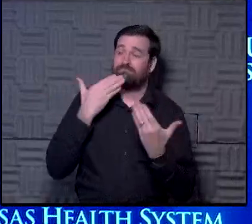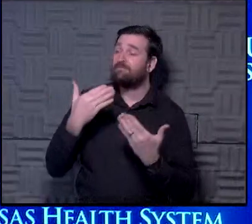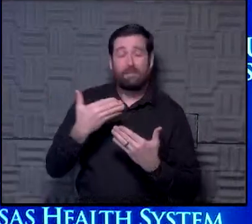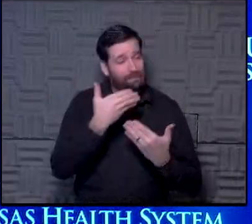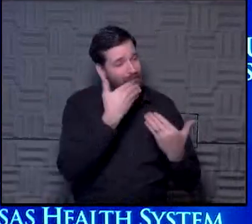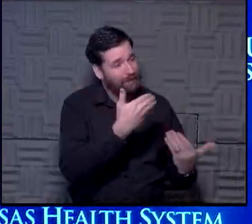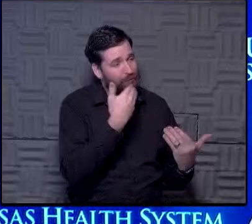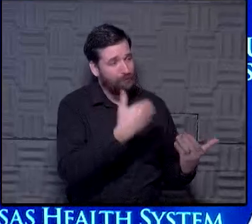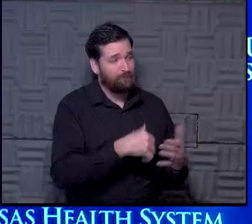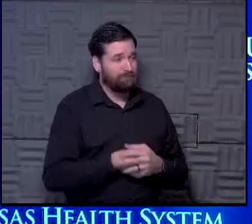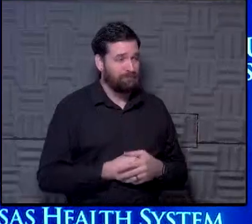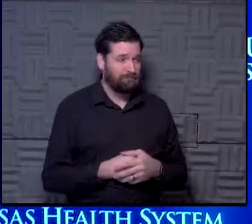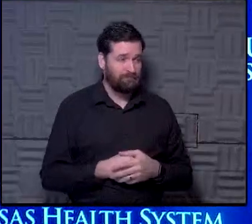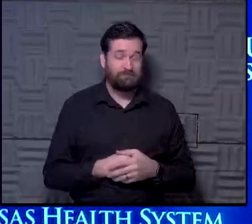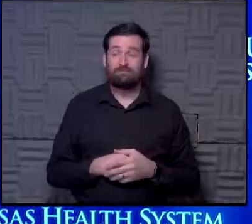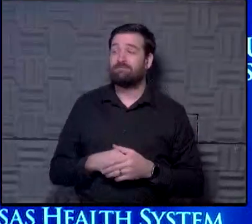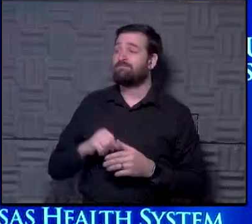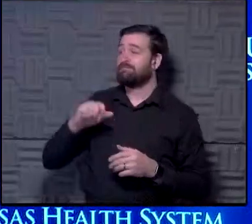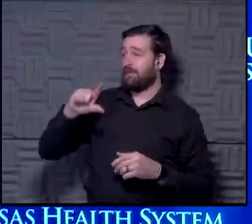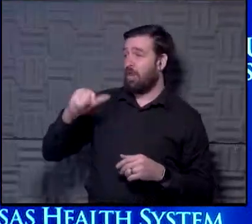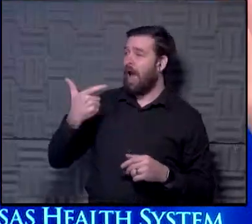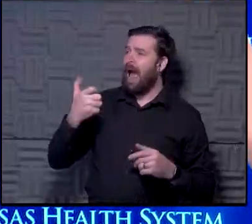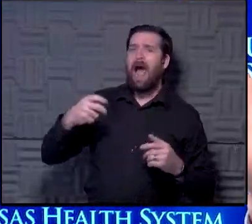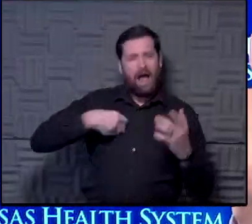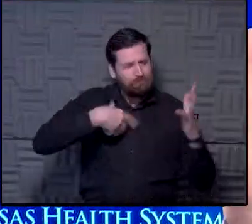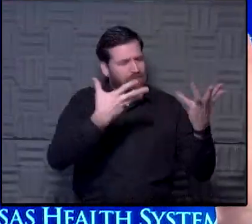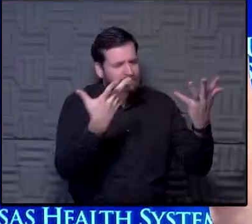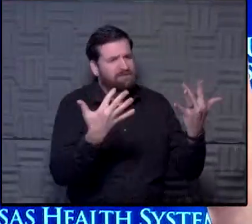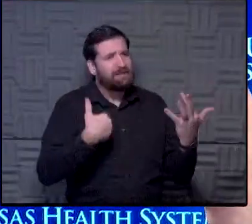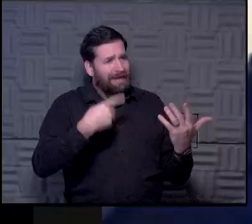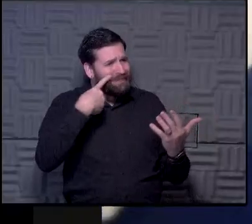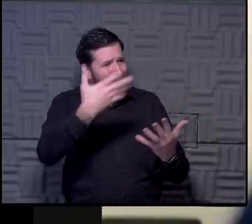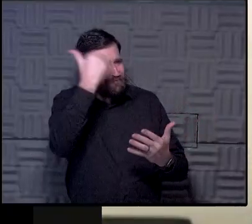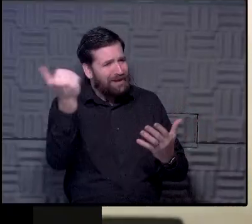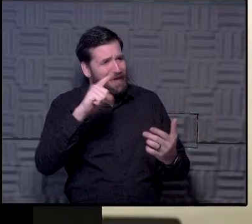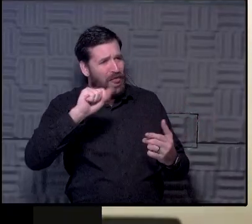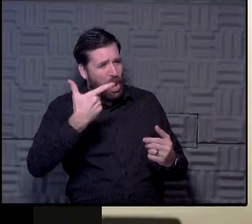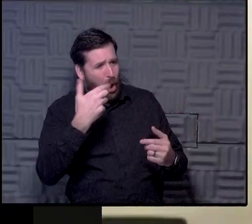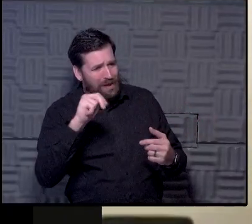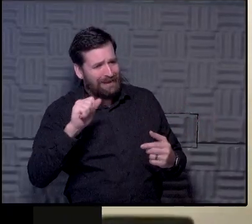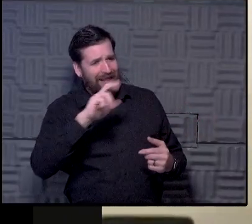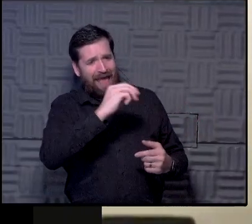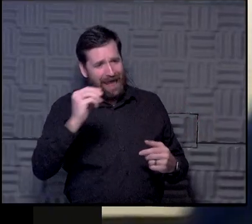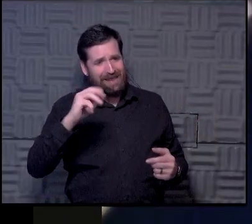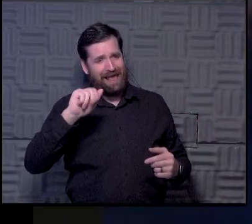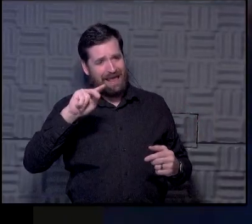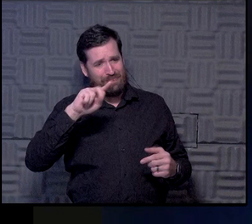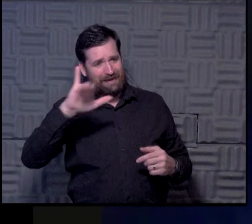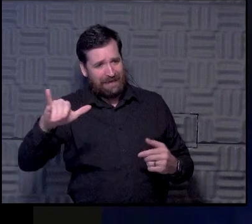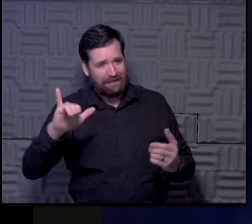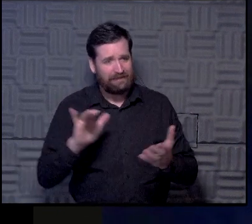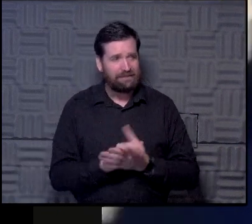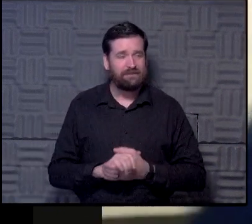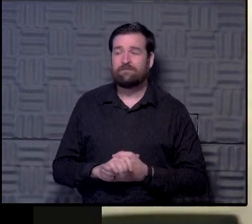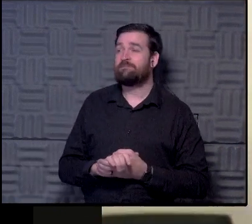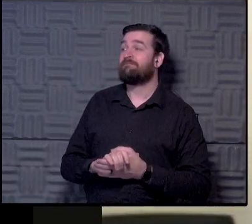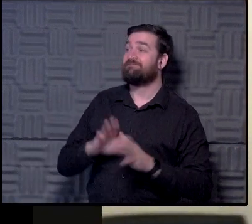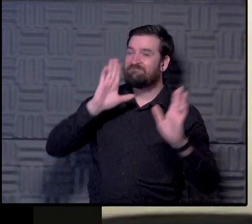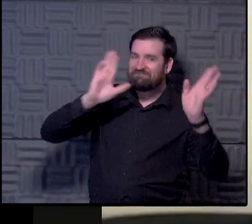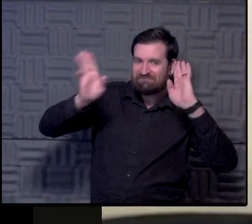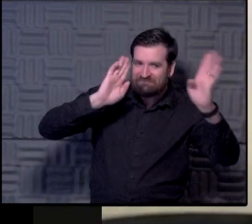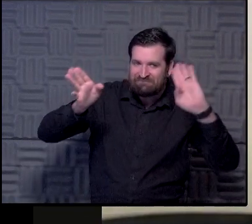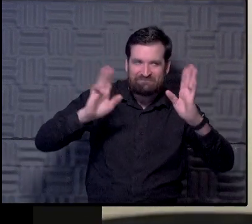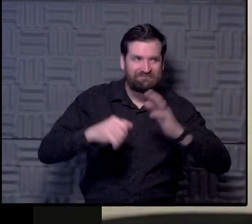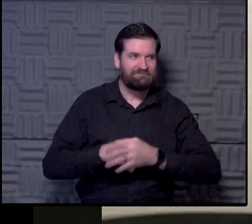appreciate it, but And to Logan. Yeah. I'm going to get there. Did you think I would forget Logan and Anthony? without the team. Well, so let's take a shot. Hey,